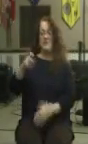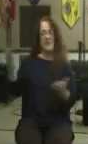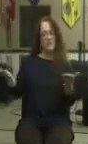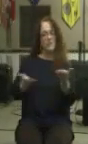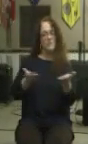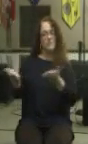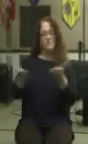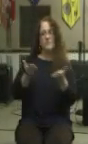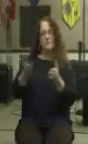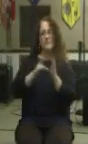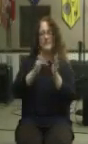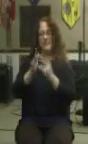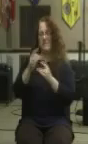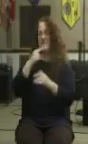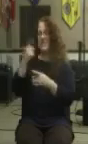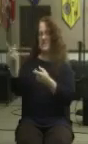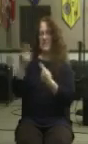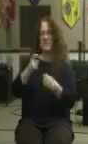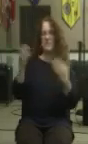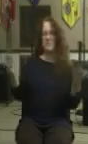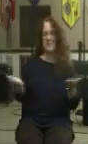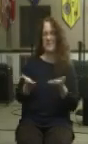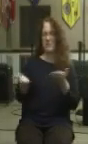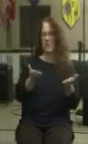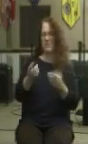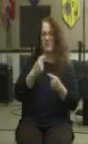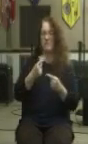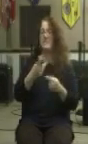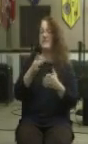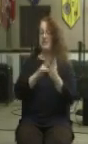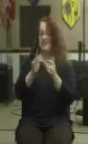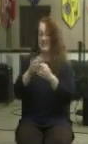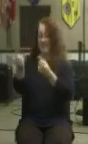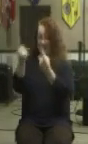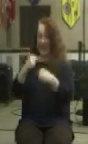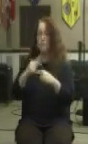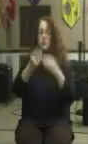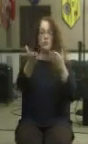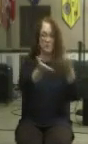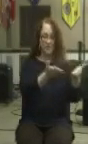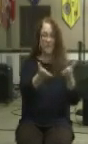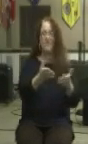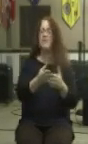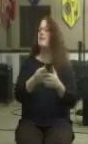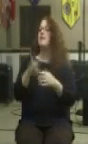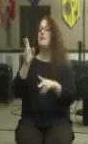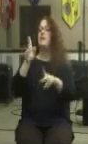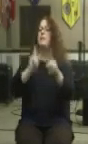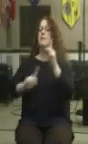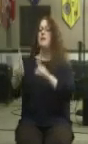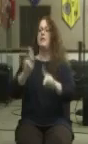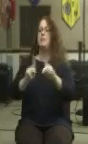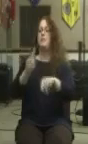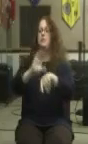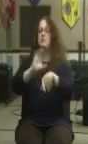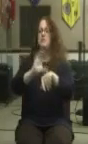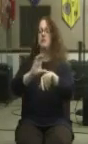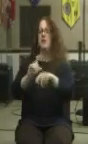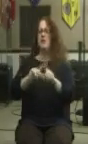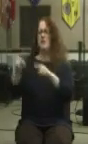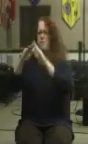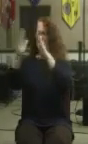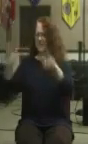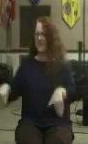We're called here to serve. Jesus said, I did not come here to be served. I came here to serve. But then we have church people that come